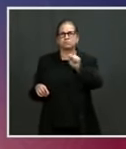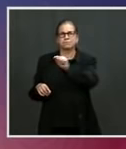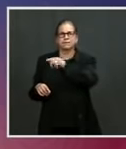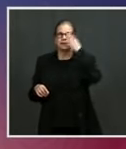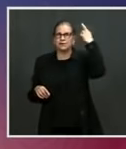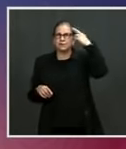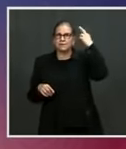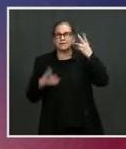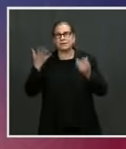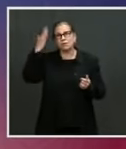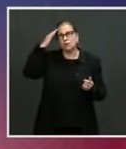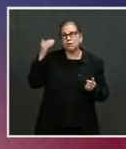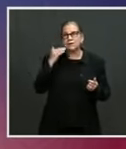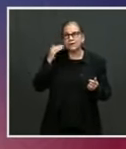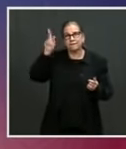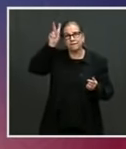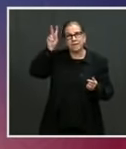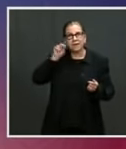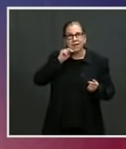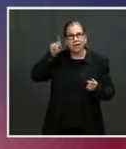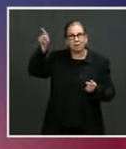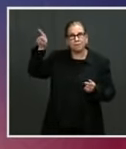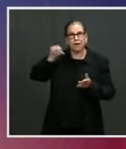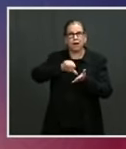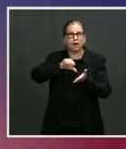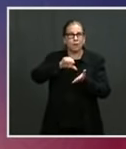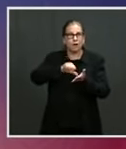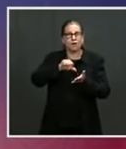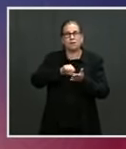Afghanistan and Iraq, and thousands of places in between.